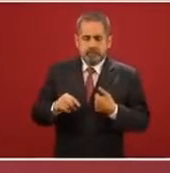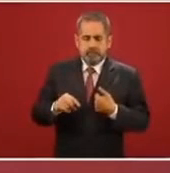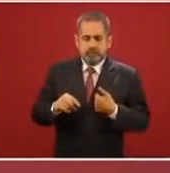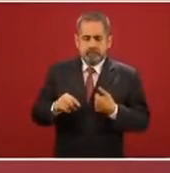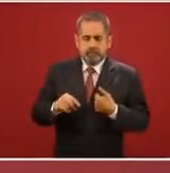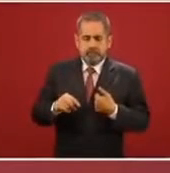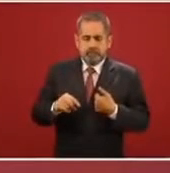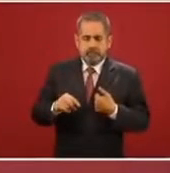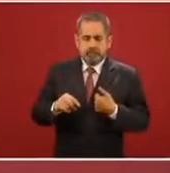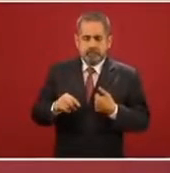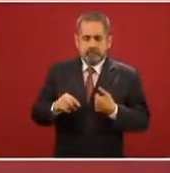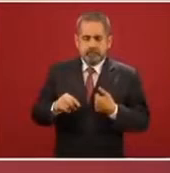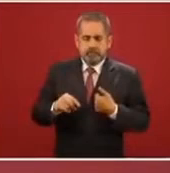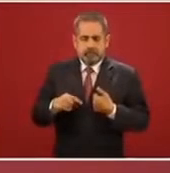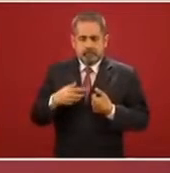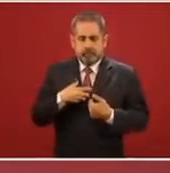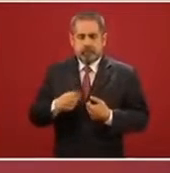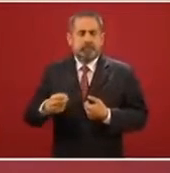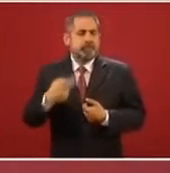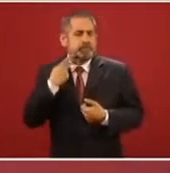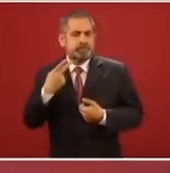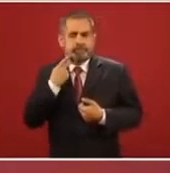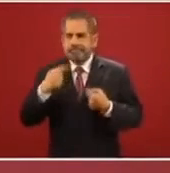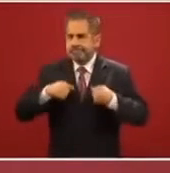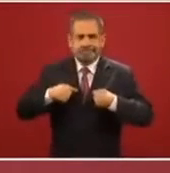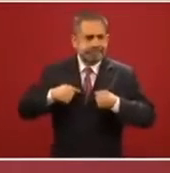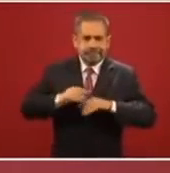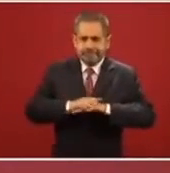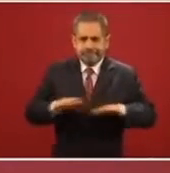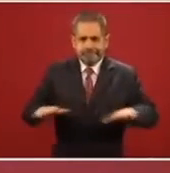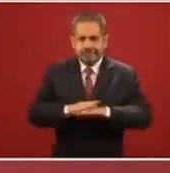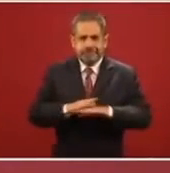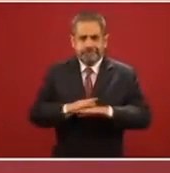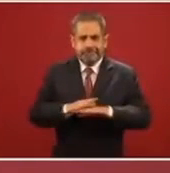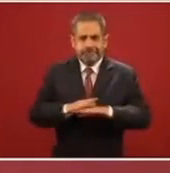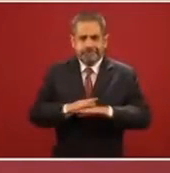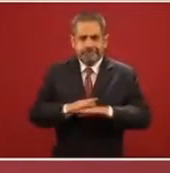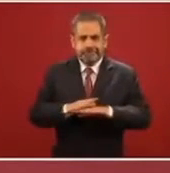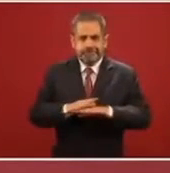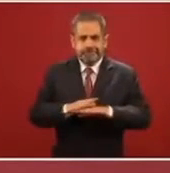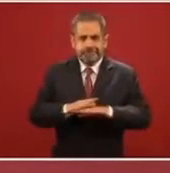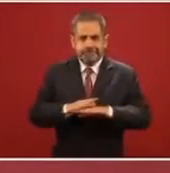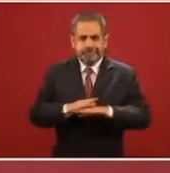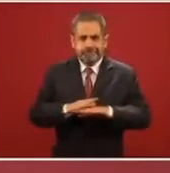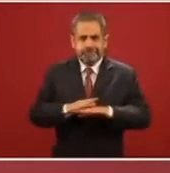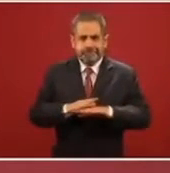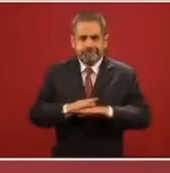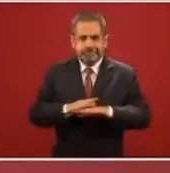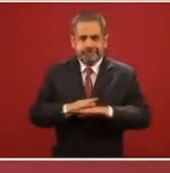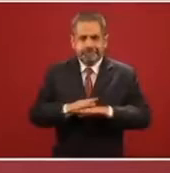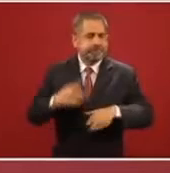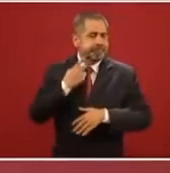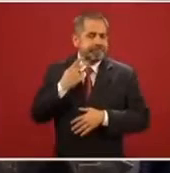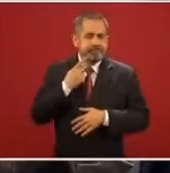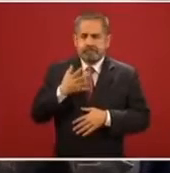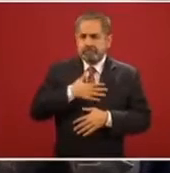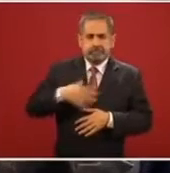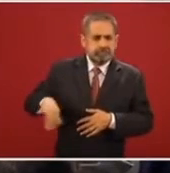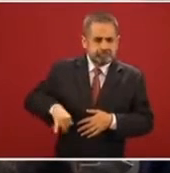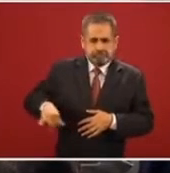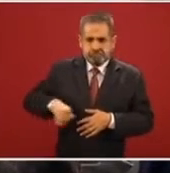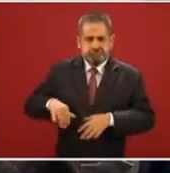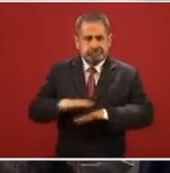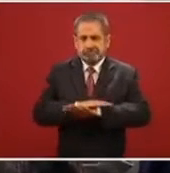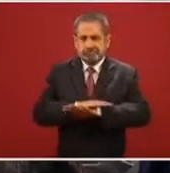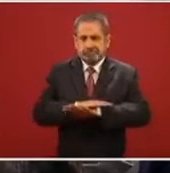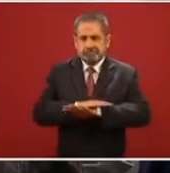take me to a political sphere, La cual no me interesa which I am not interested in, ni tengo ningún papel